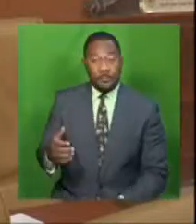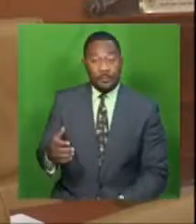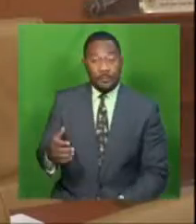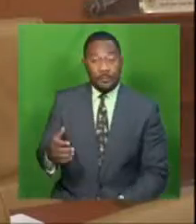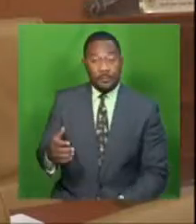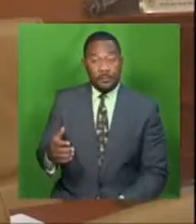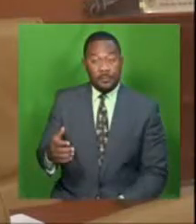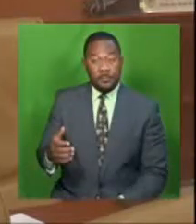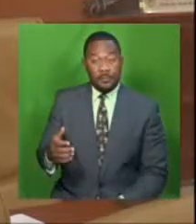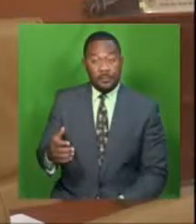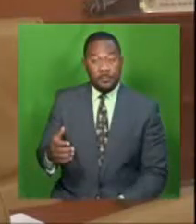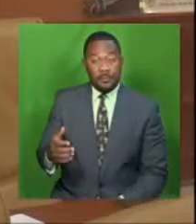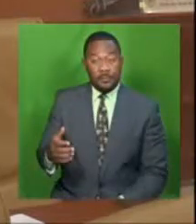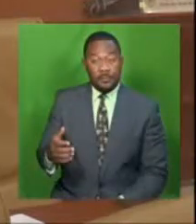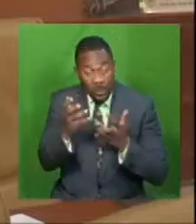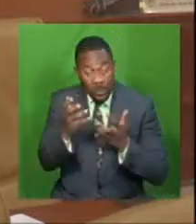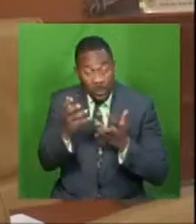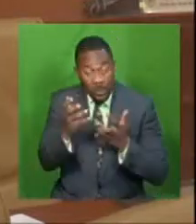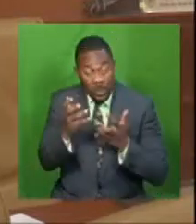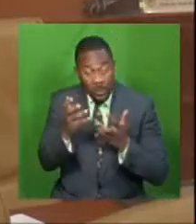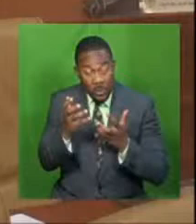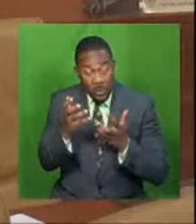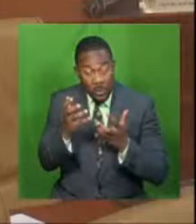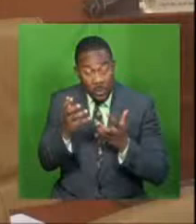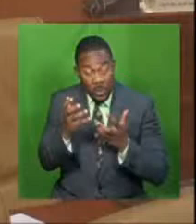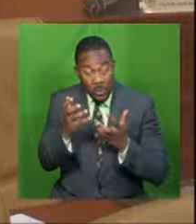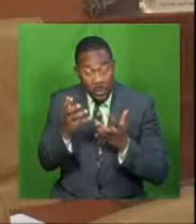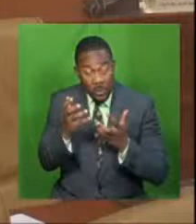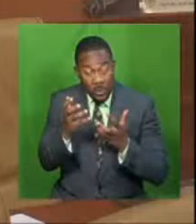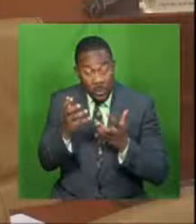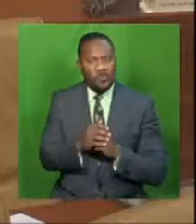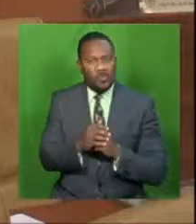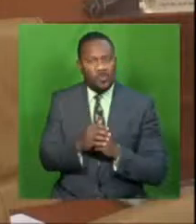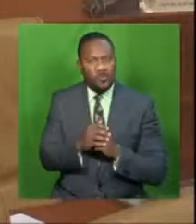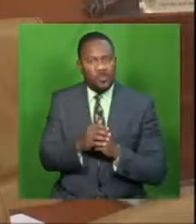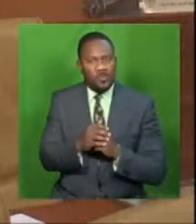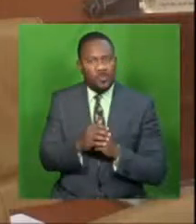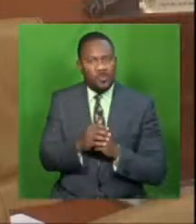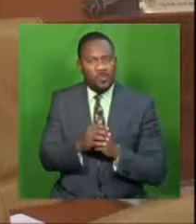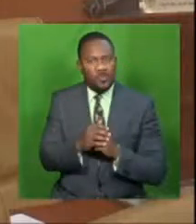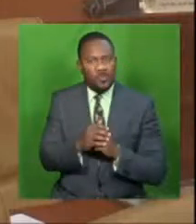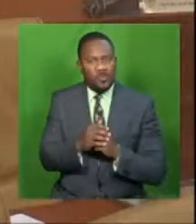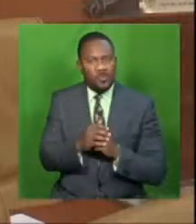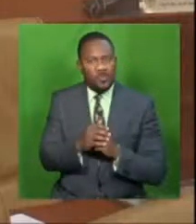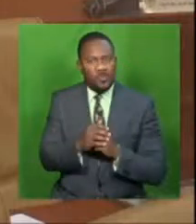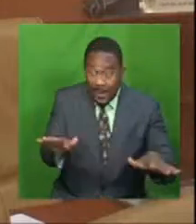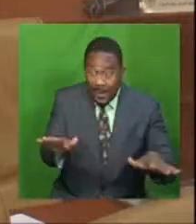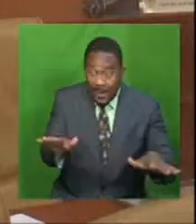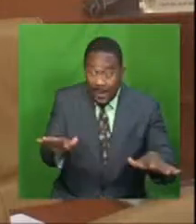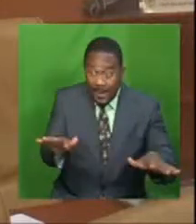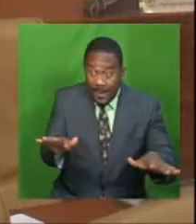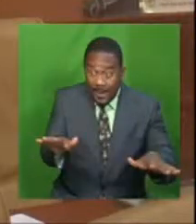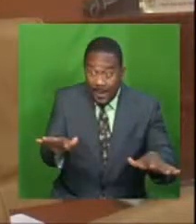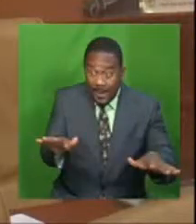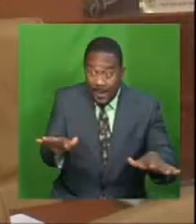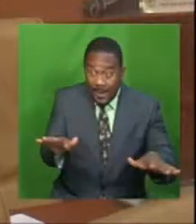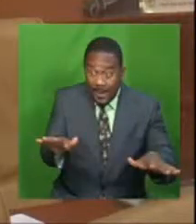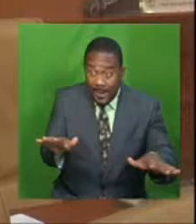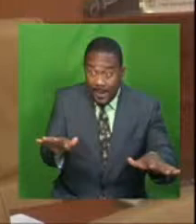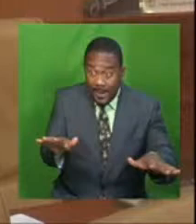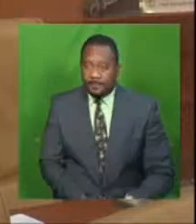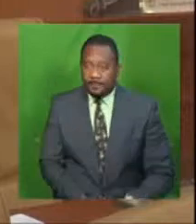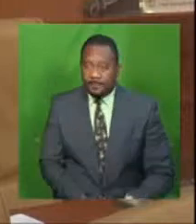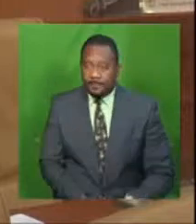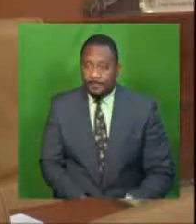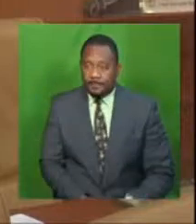if we want to ensure that we have actually spread out this initiative over